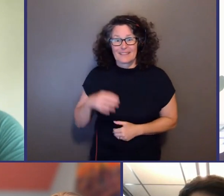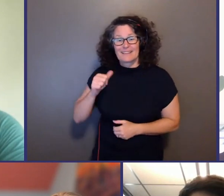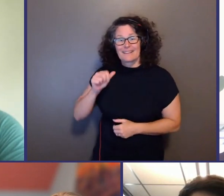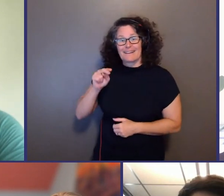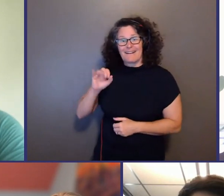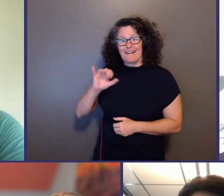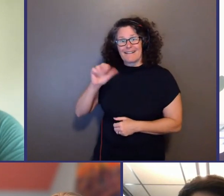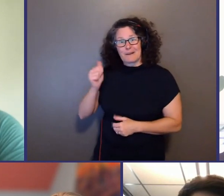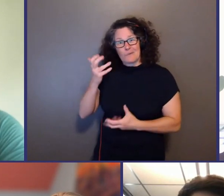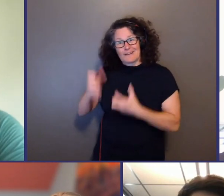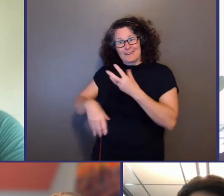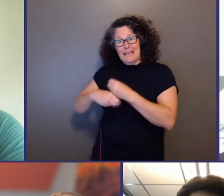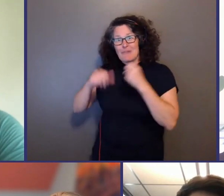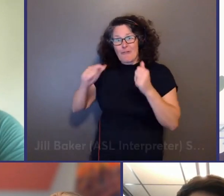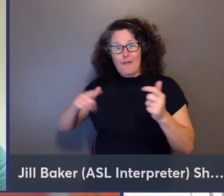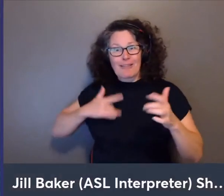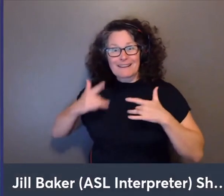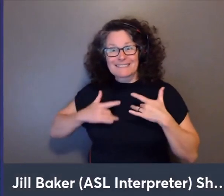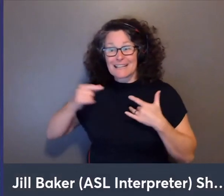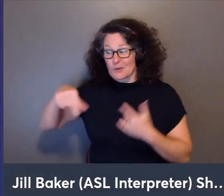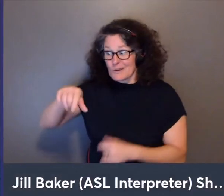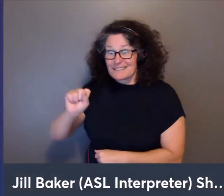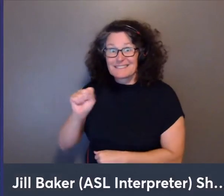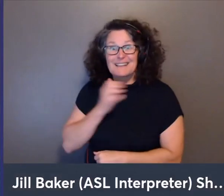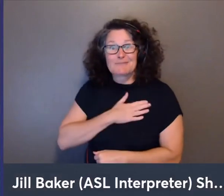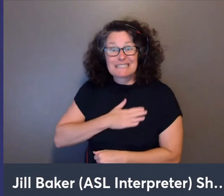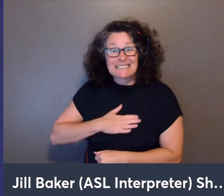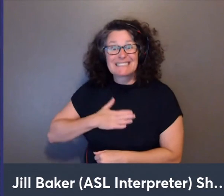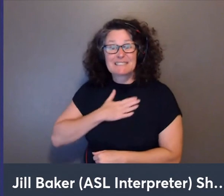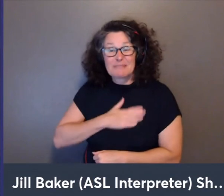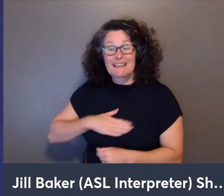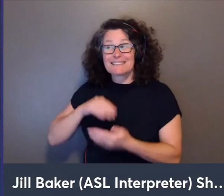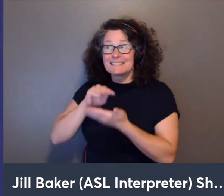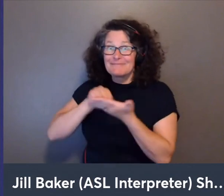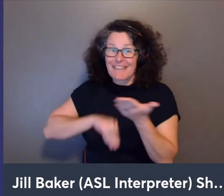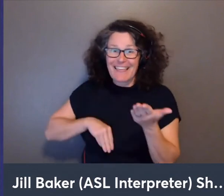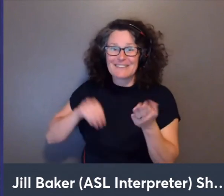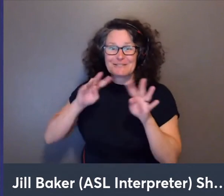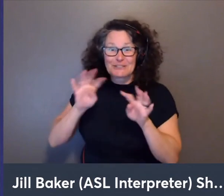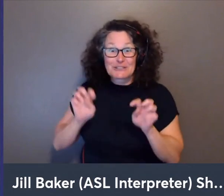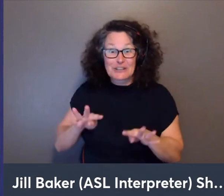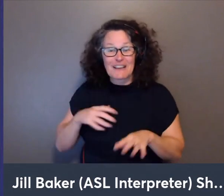exciting QuickSight stuff, if you all could please just fill out the survey so we can get